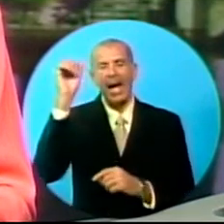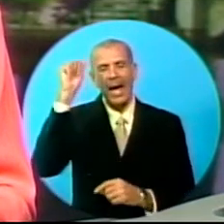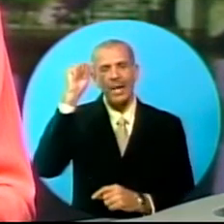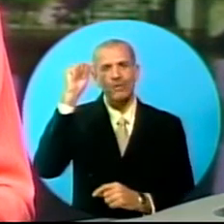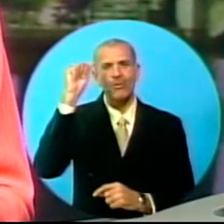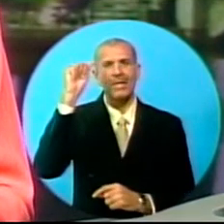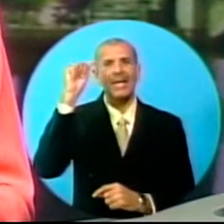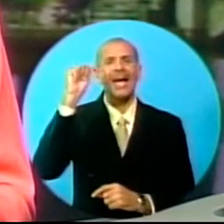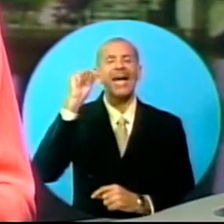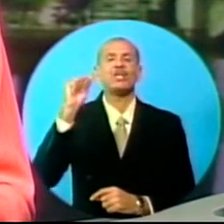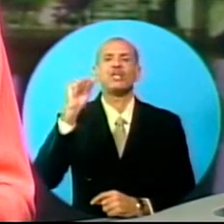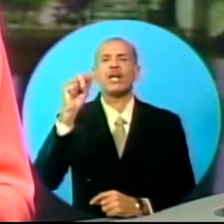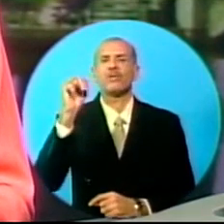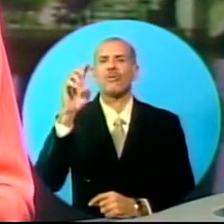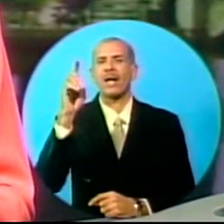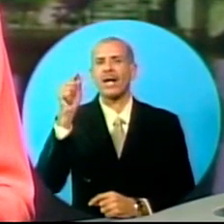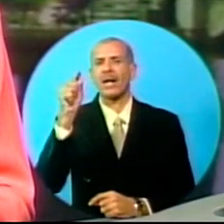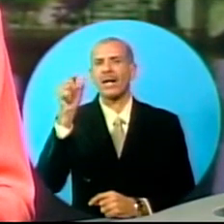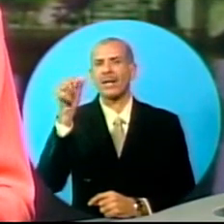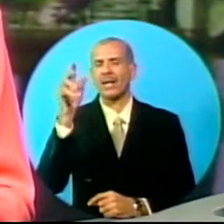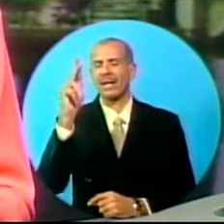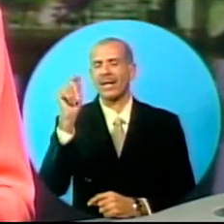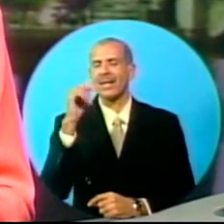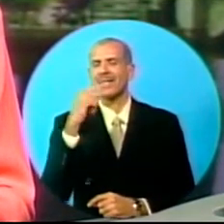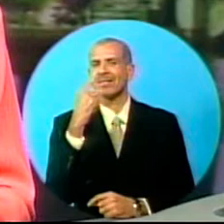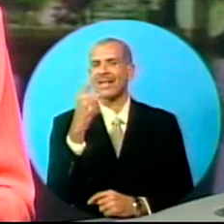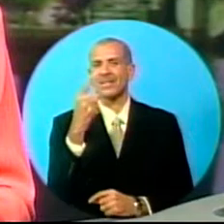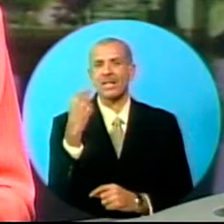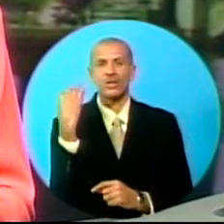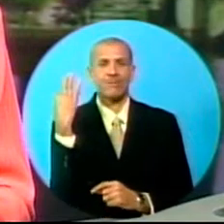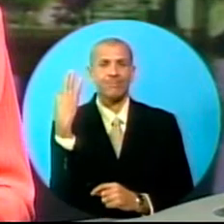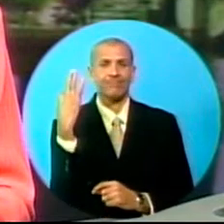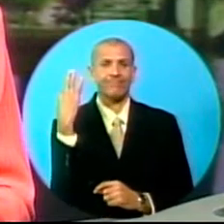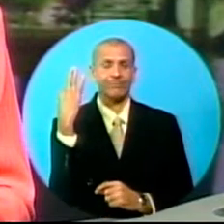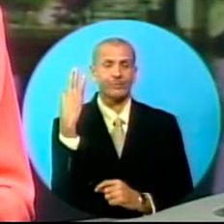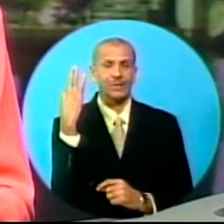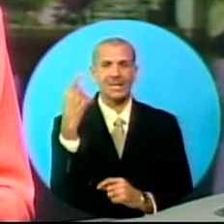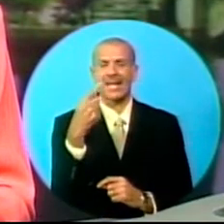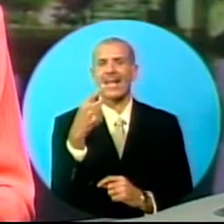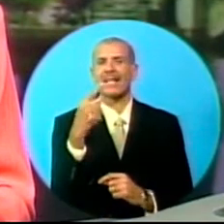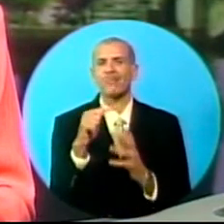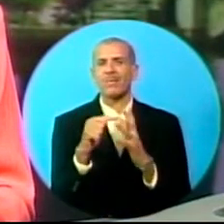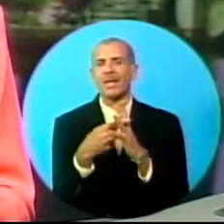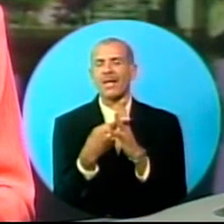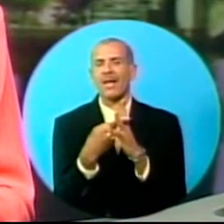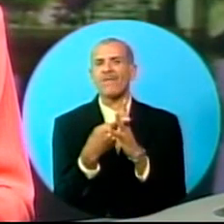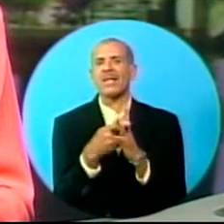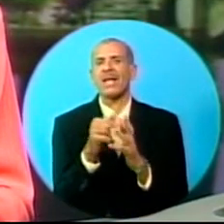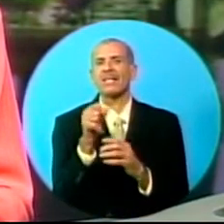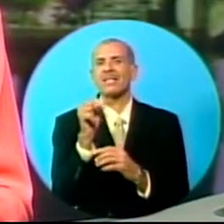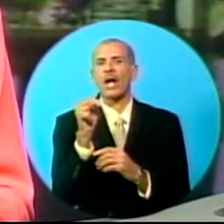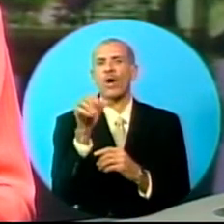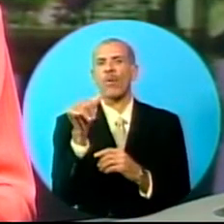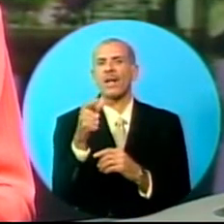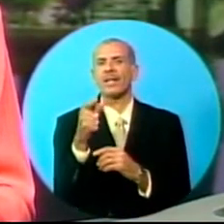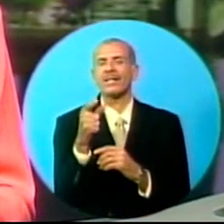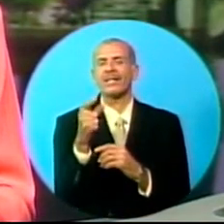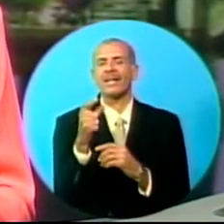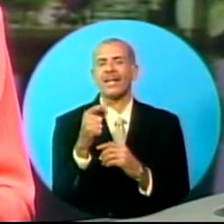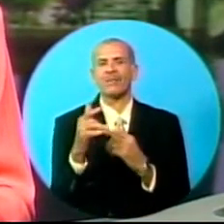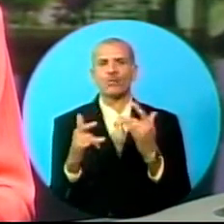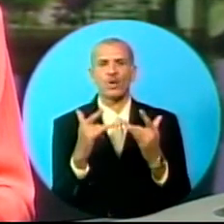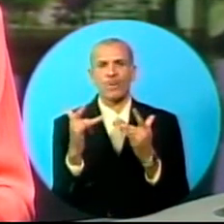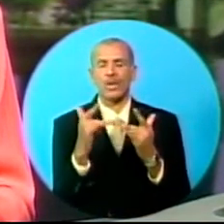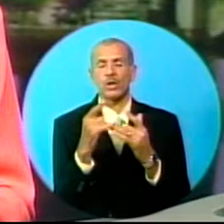what the sector needs. Ms. King delivered the feature address at the official launch of Star Quality Entertainment over the weekend. She told